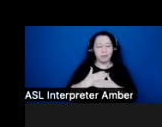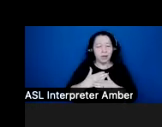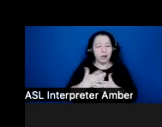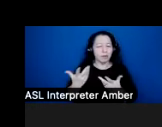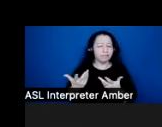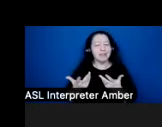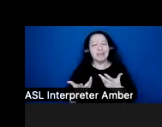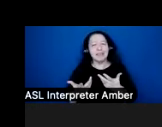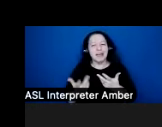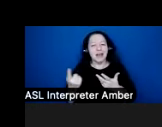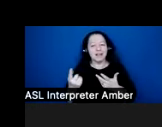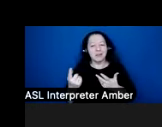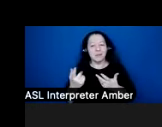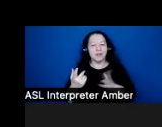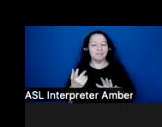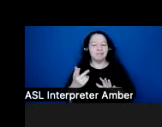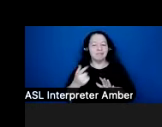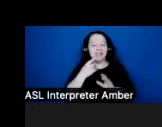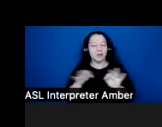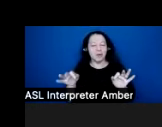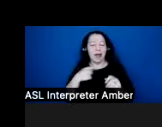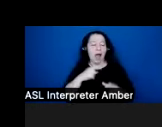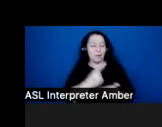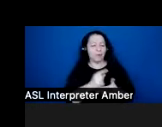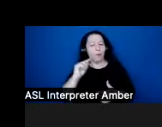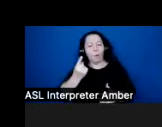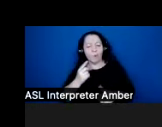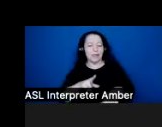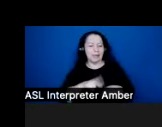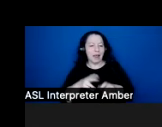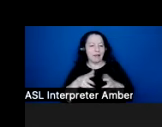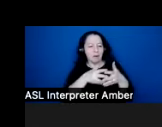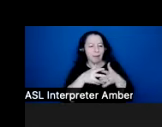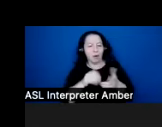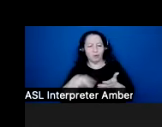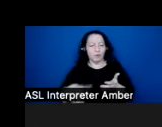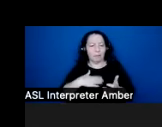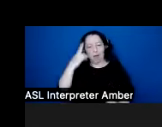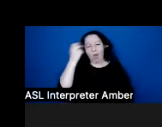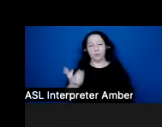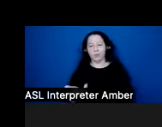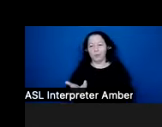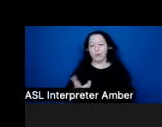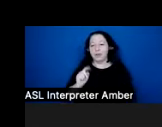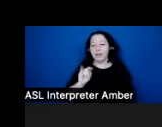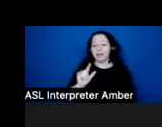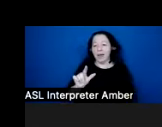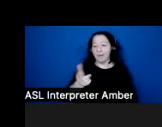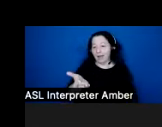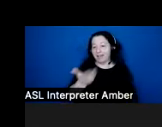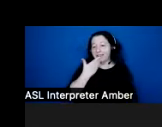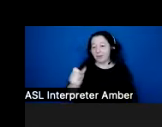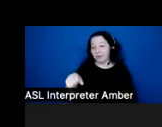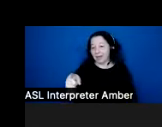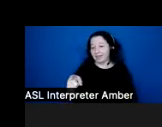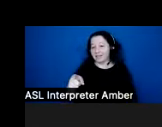Shrina is saying where I graduated, I was the only Native student in high school, right? Yeah. And Tyrell, yeah, thank you for that. It can